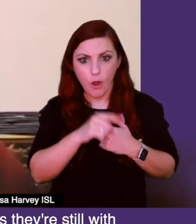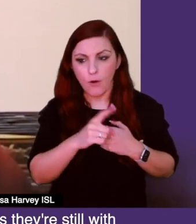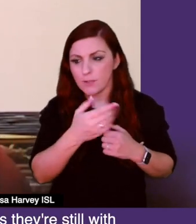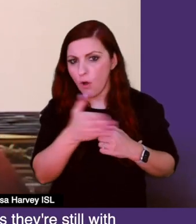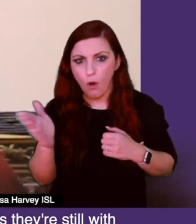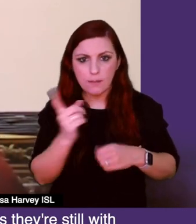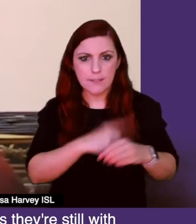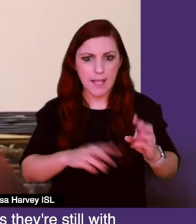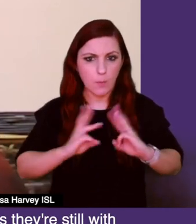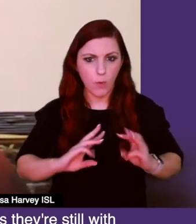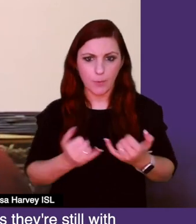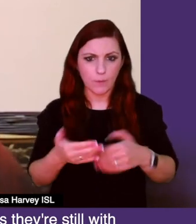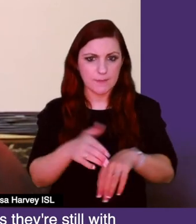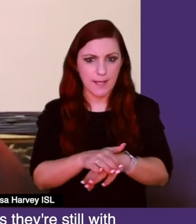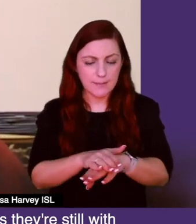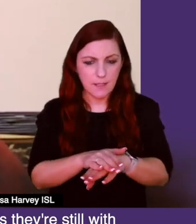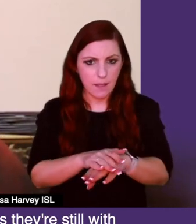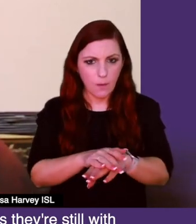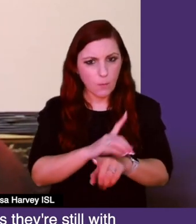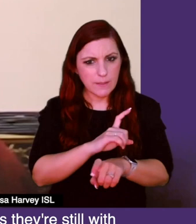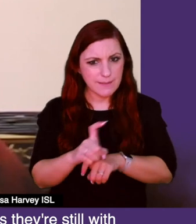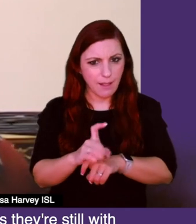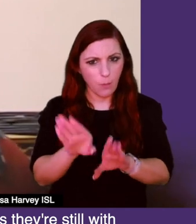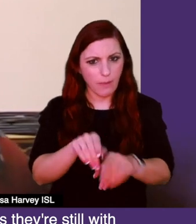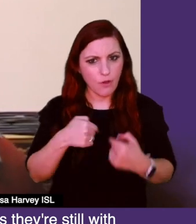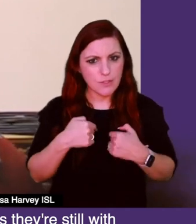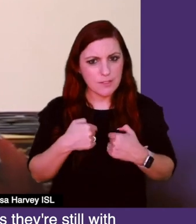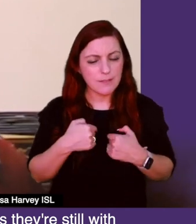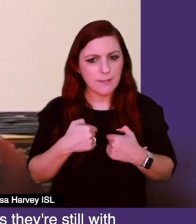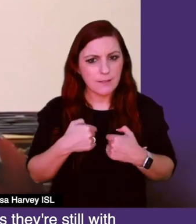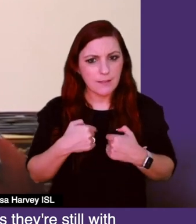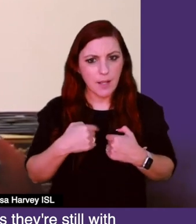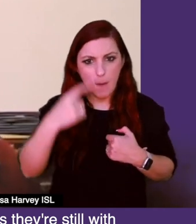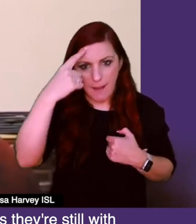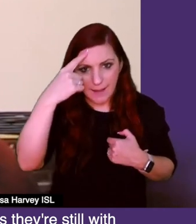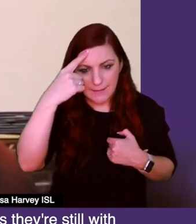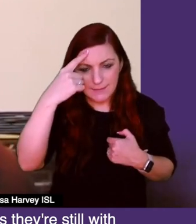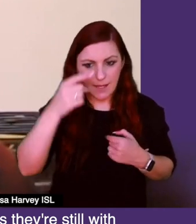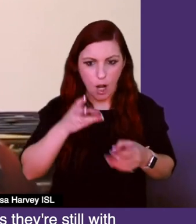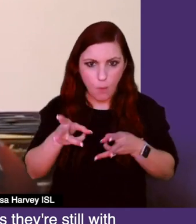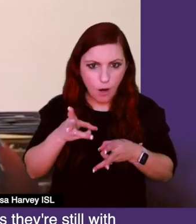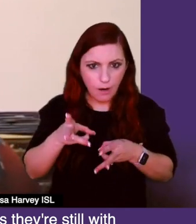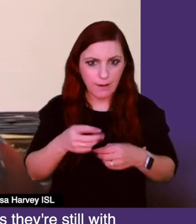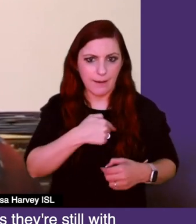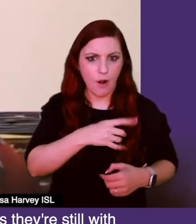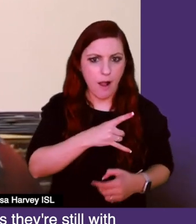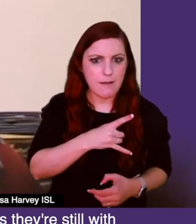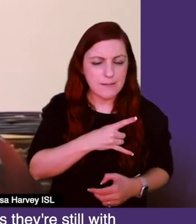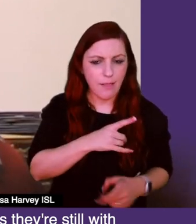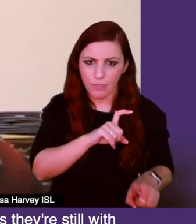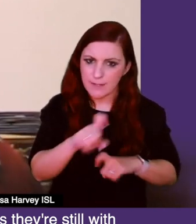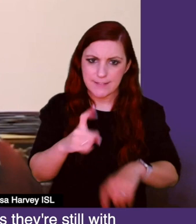those disabled women that have gone before us, they're still with us, whether it's in our minds, in the work we do, or in our